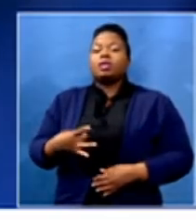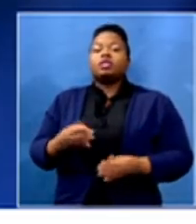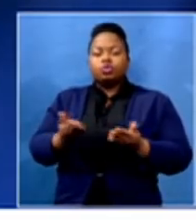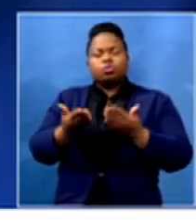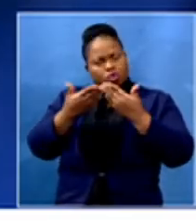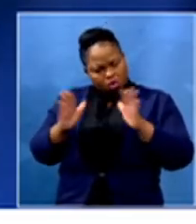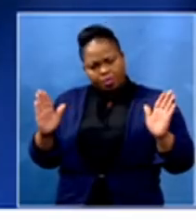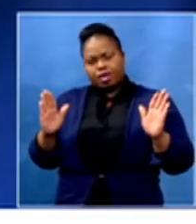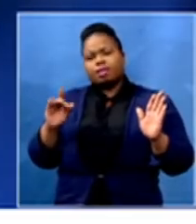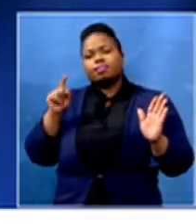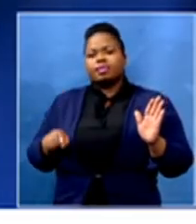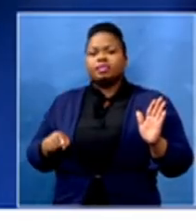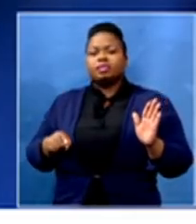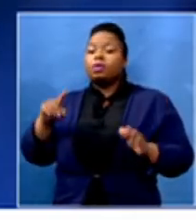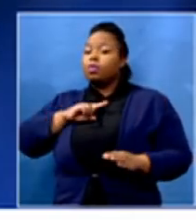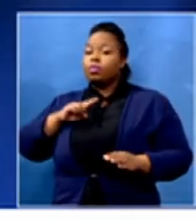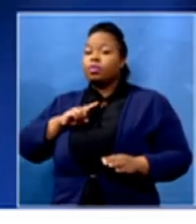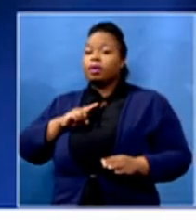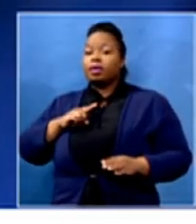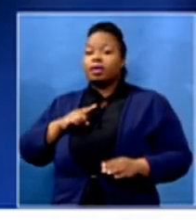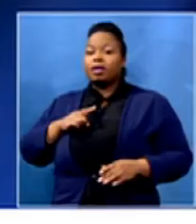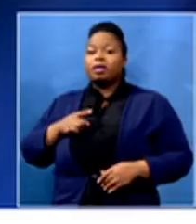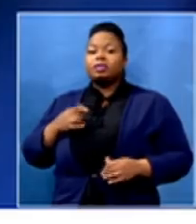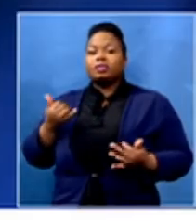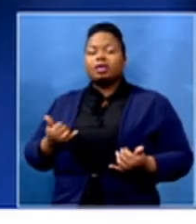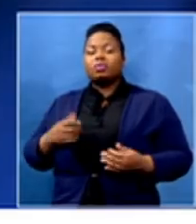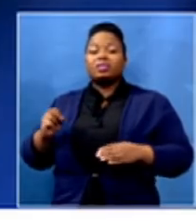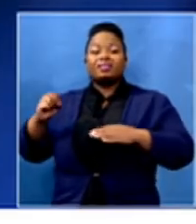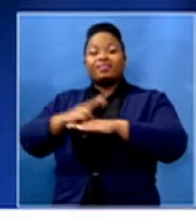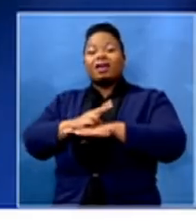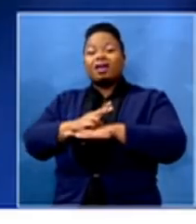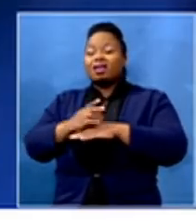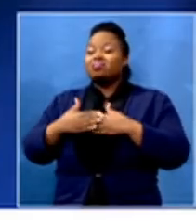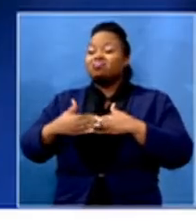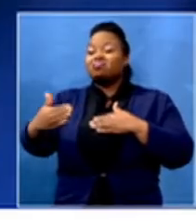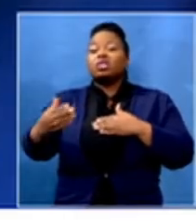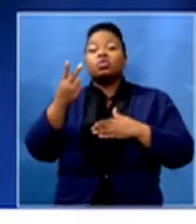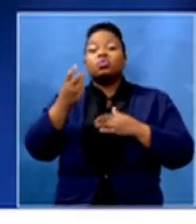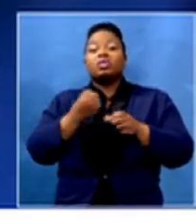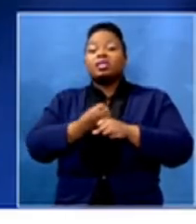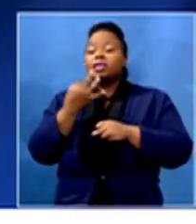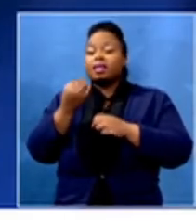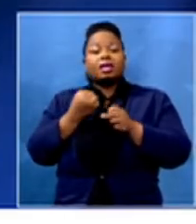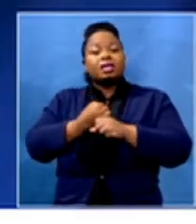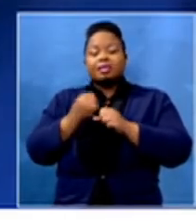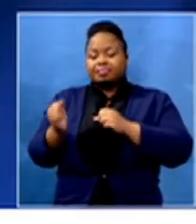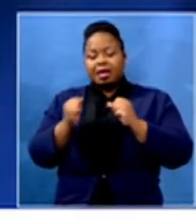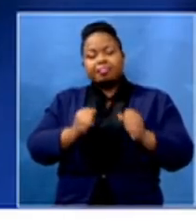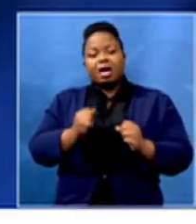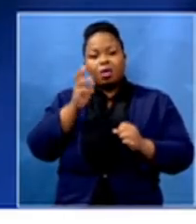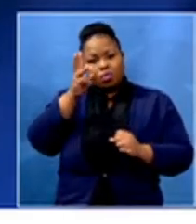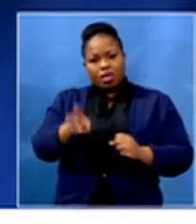open because we're going to be with this viral infection for the next 2 years or three before we get